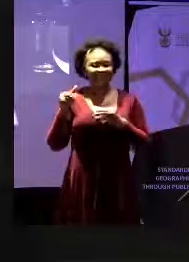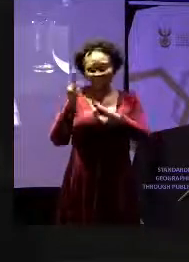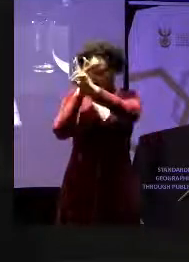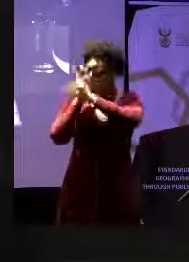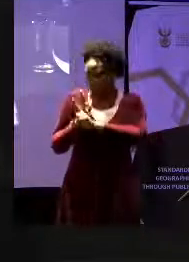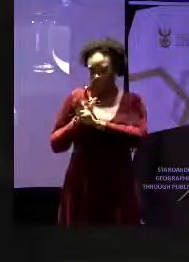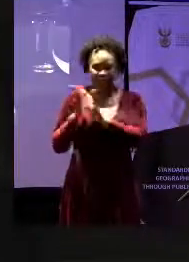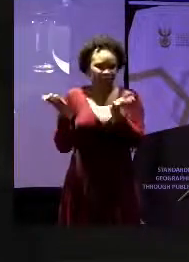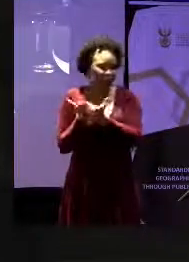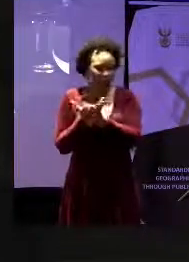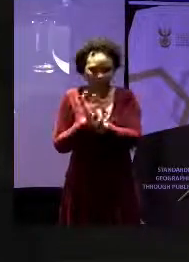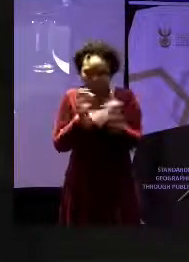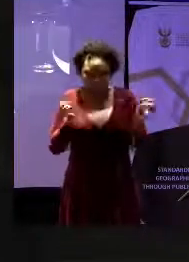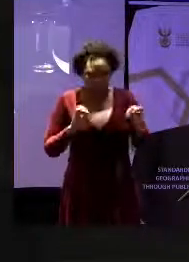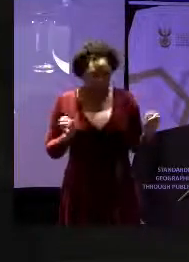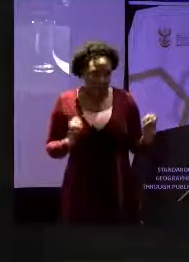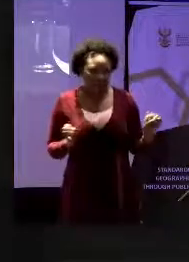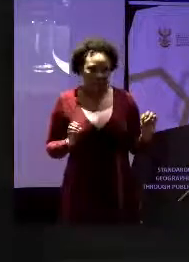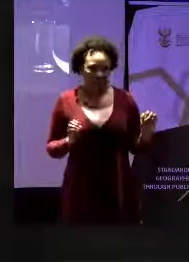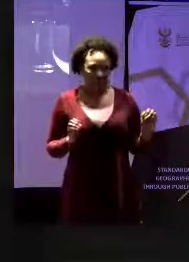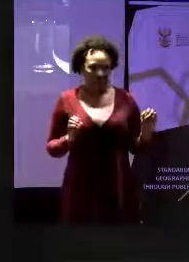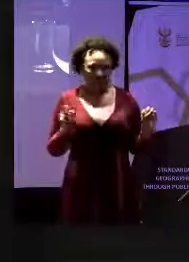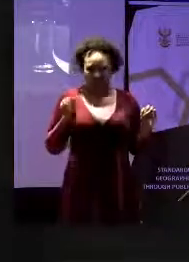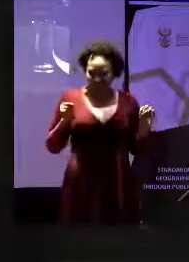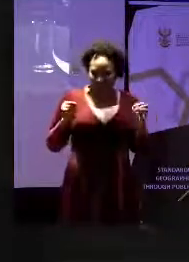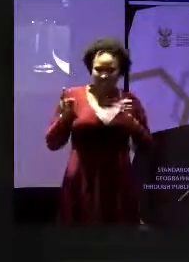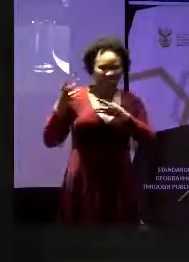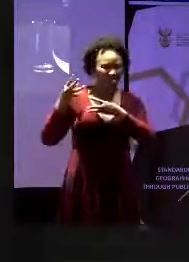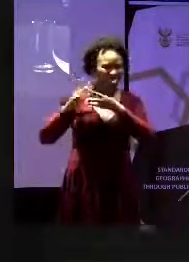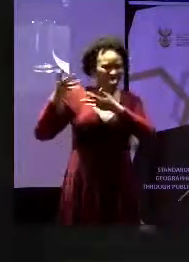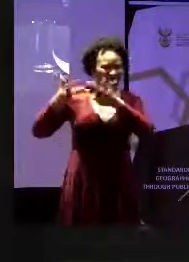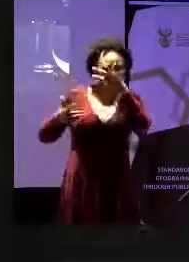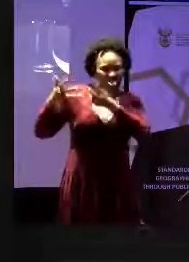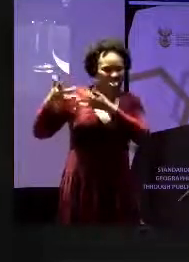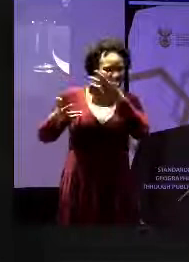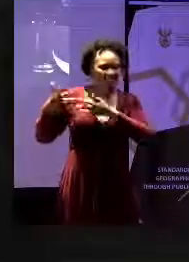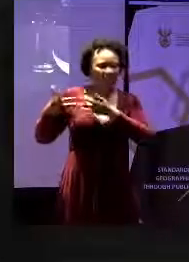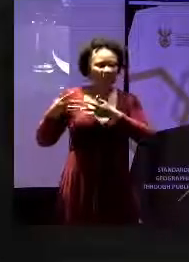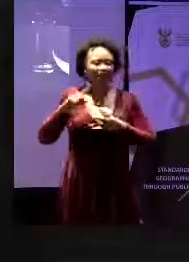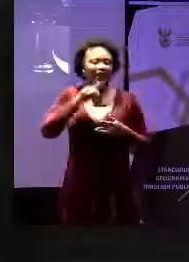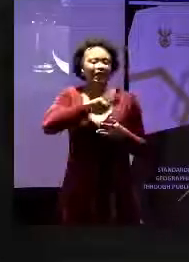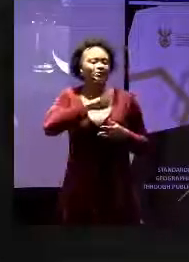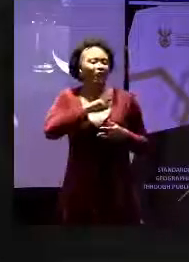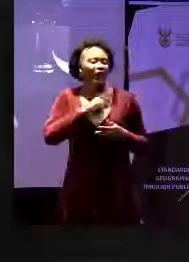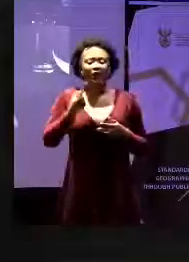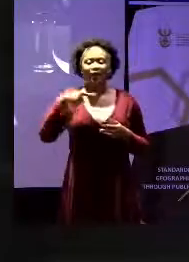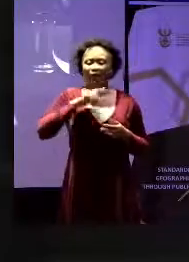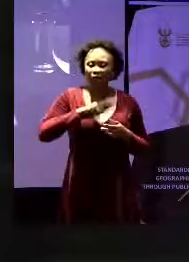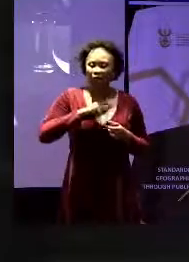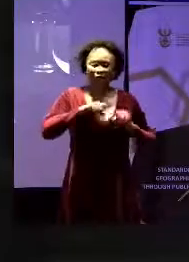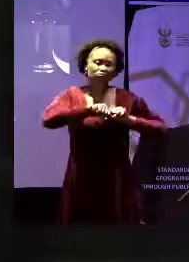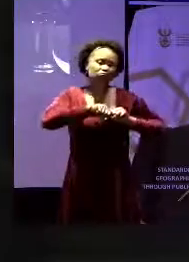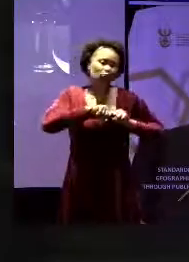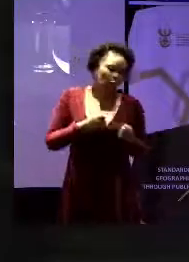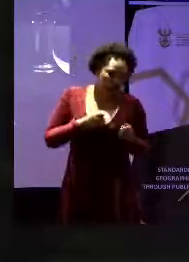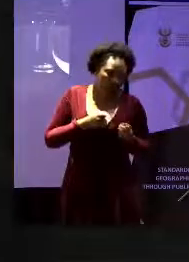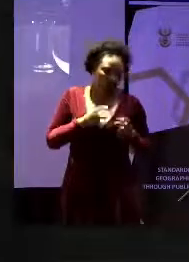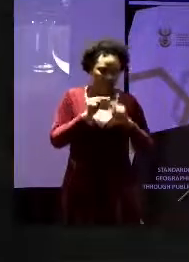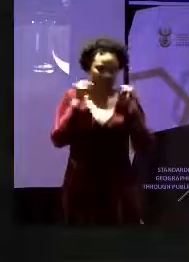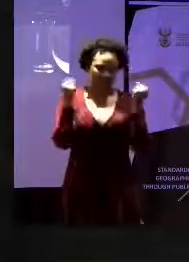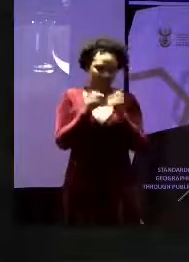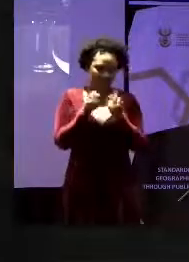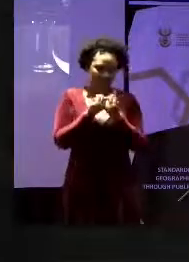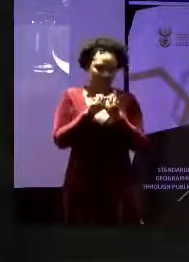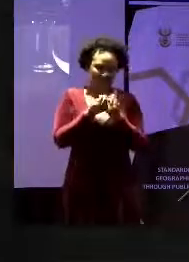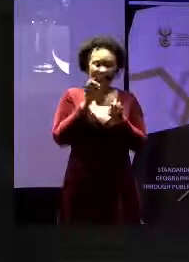at schools. It's a distorted history. That is why we are all a broken nation. And when